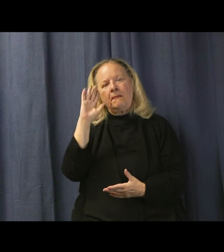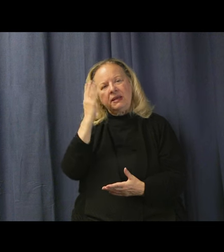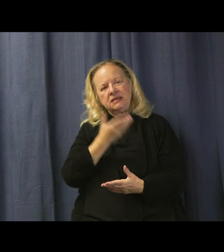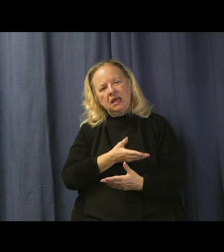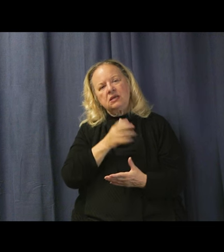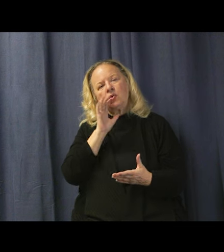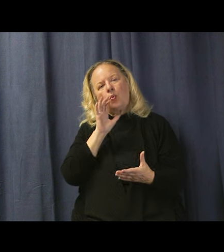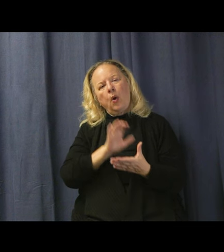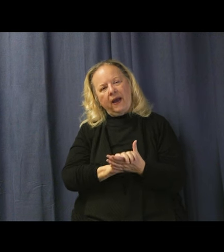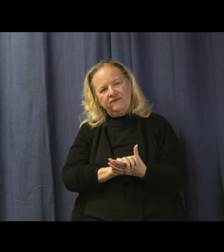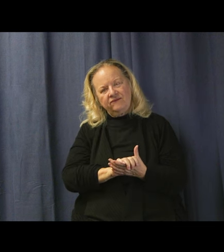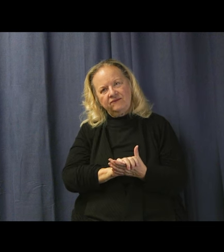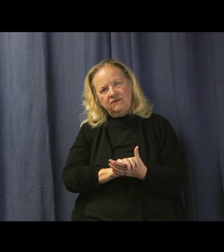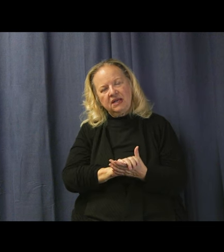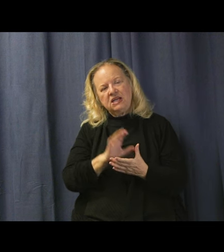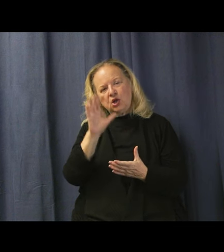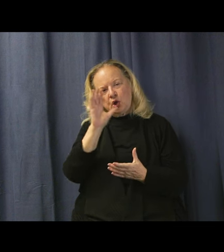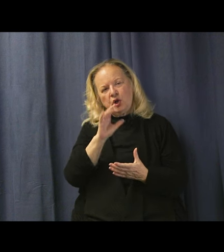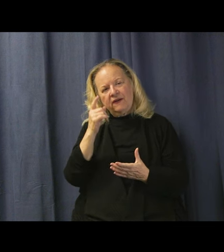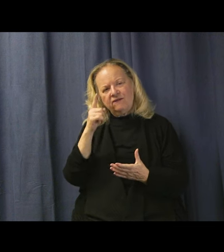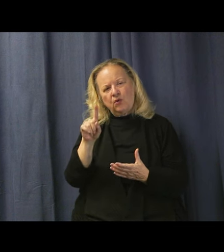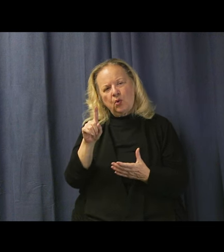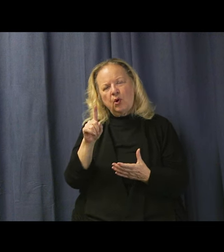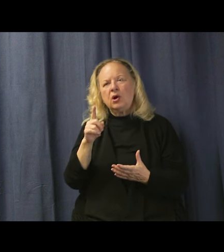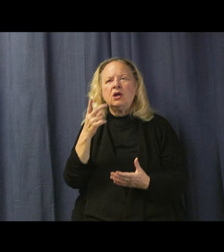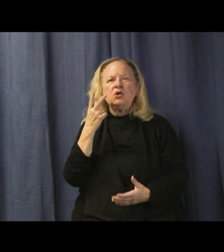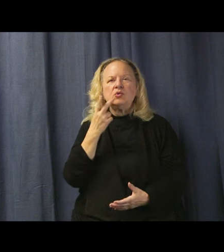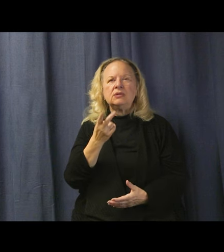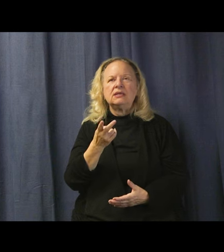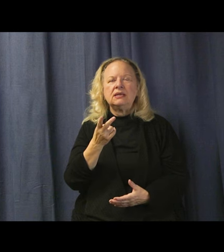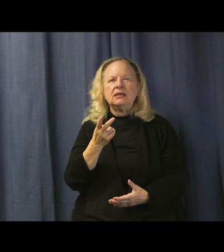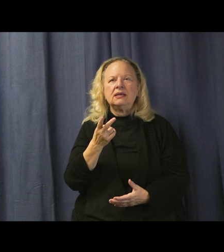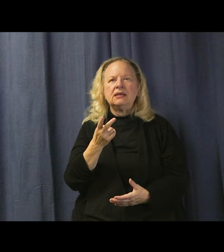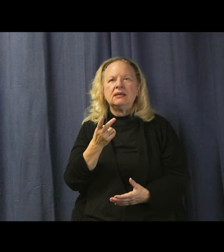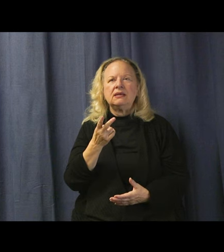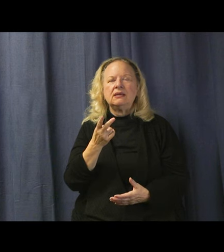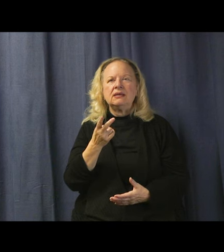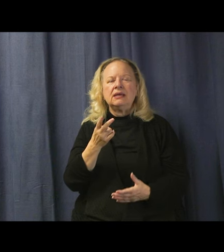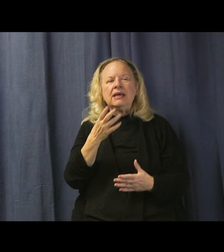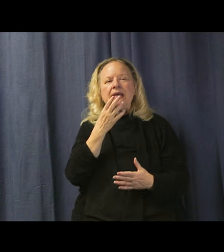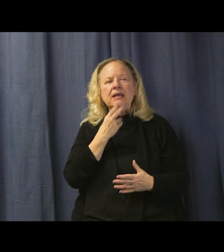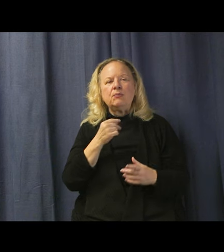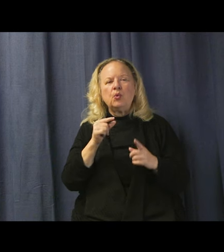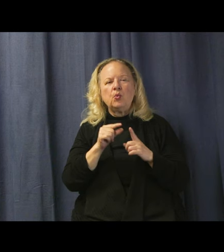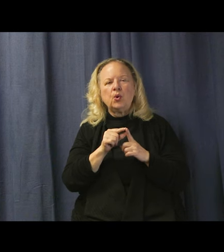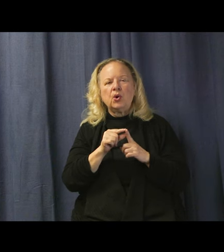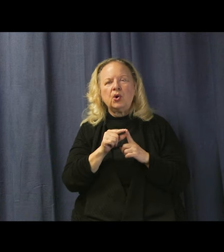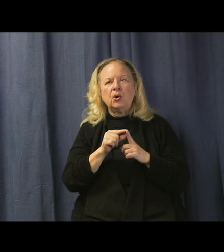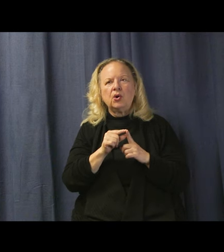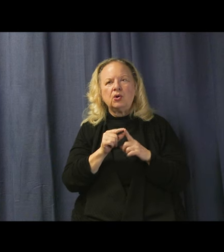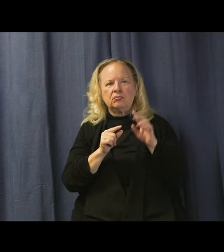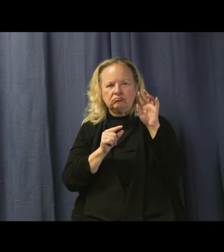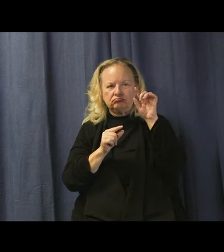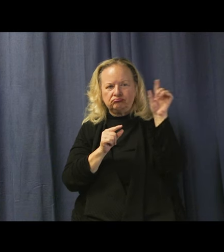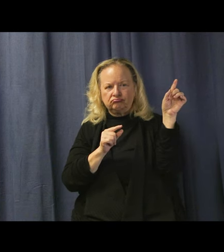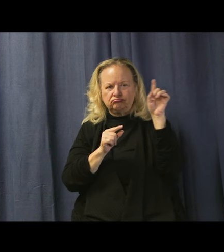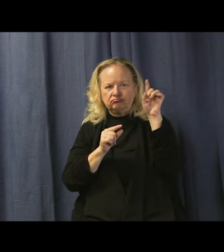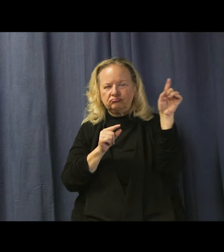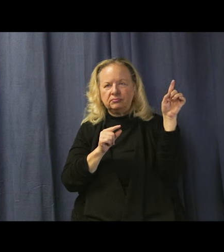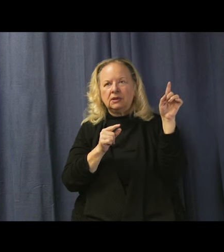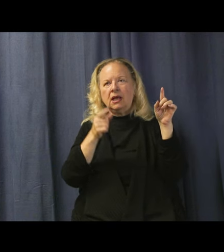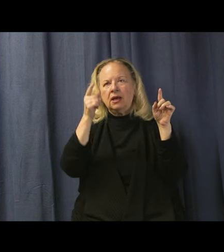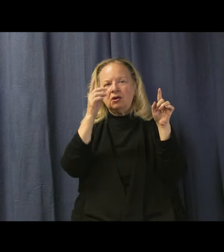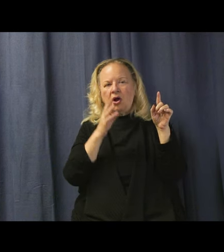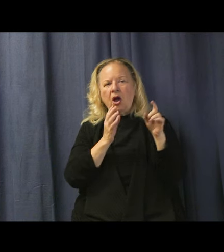looking for. And so what do we see in that Hebrew word, Bereshit, that